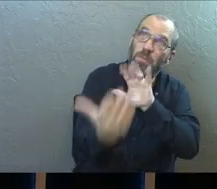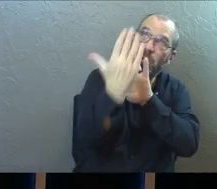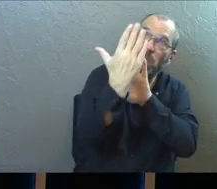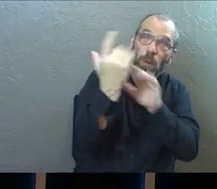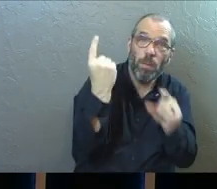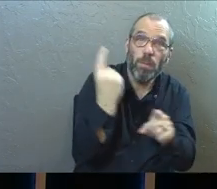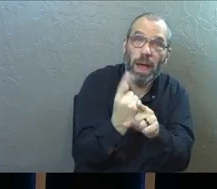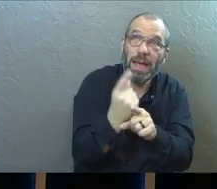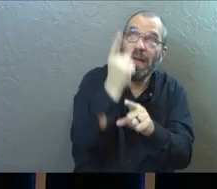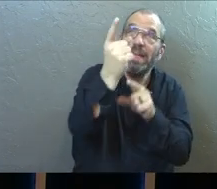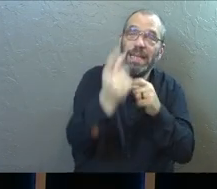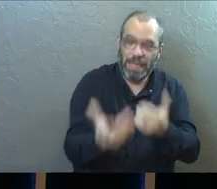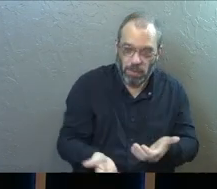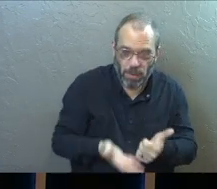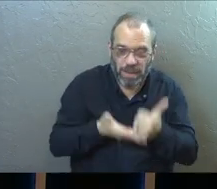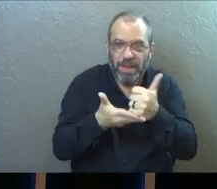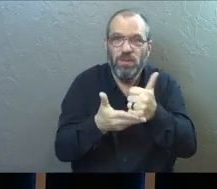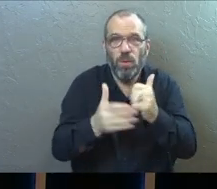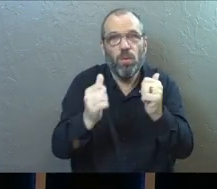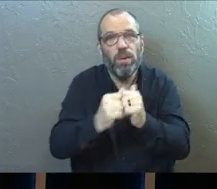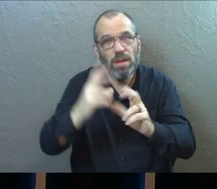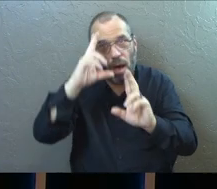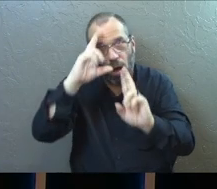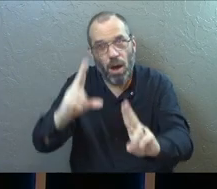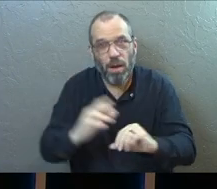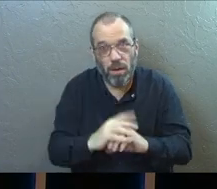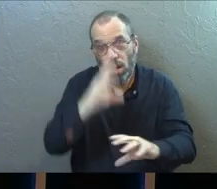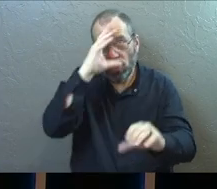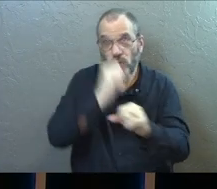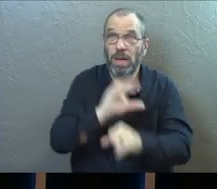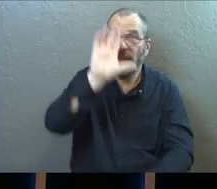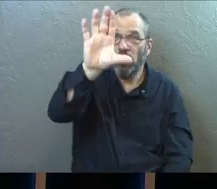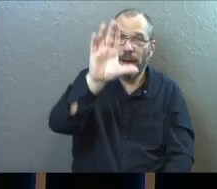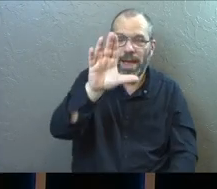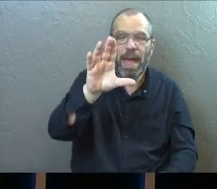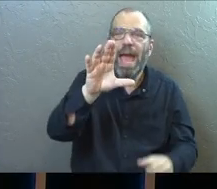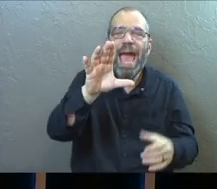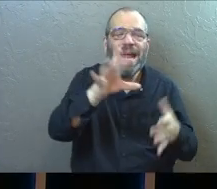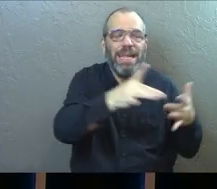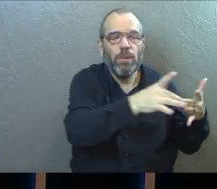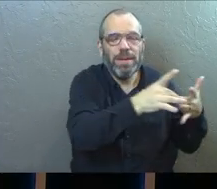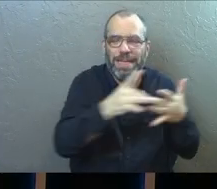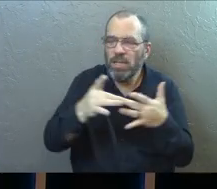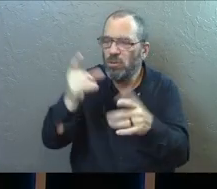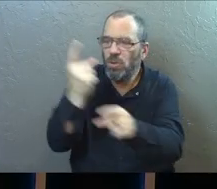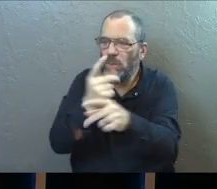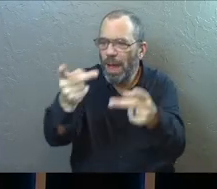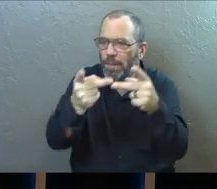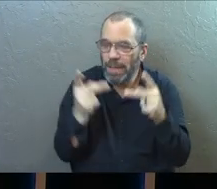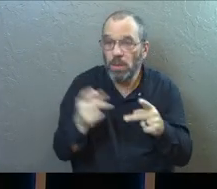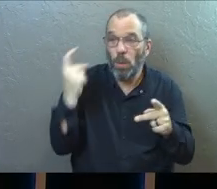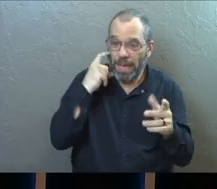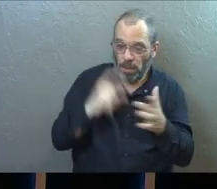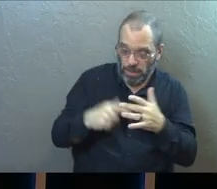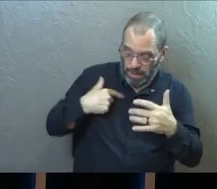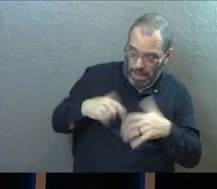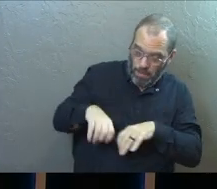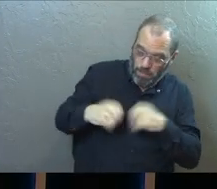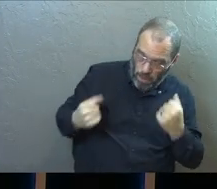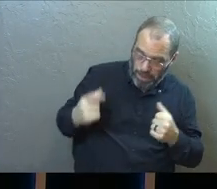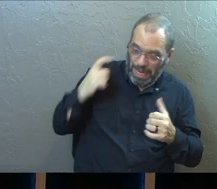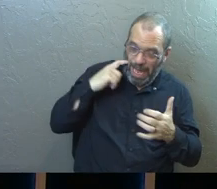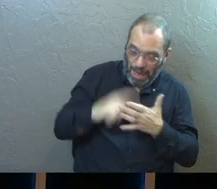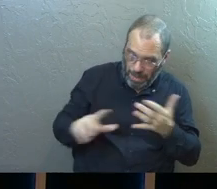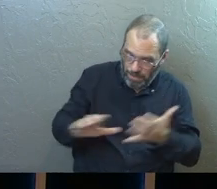Lord, right? And he will lift you up in honor. Amen. Trust his way and he will get you where you need to be. When I recognize that I'm broken, when